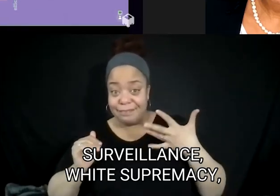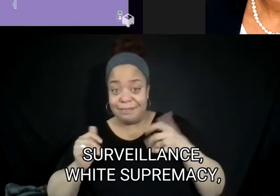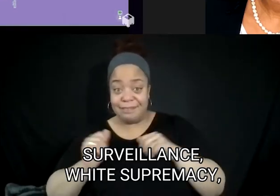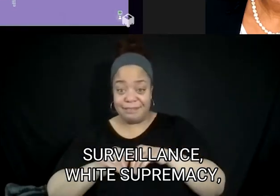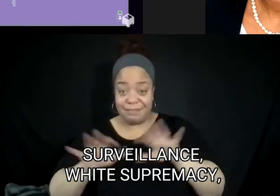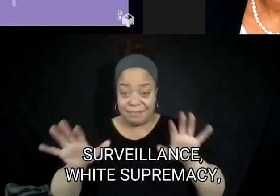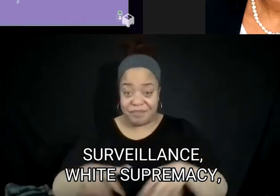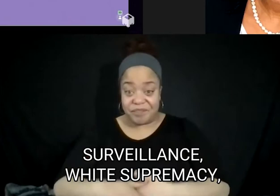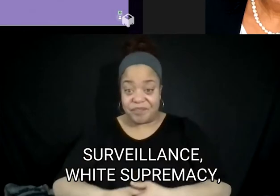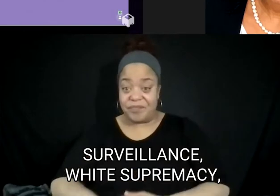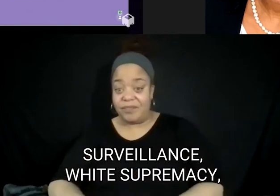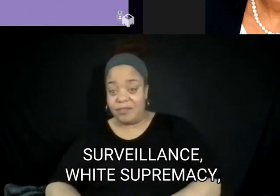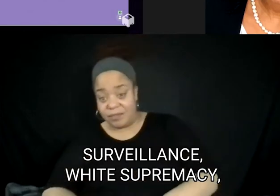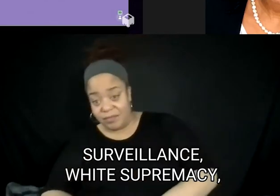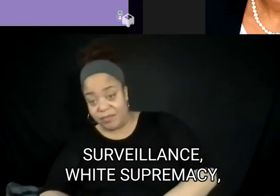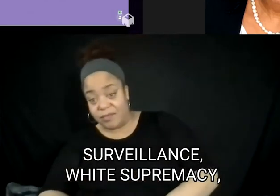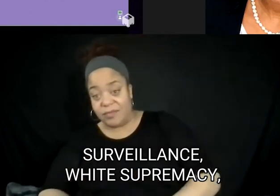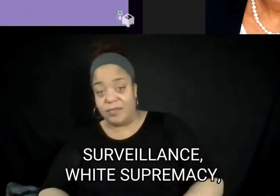Afrofuturism.